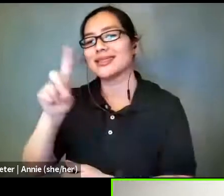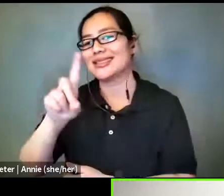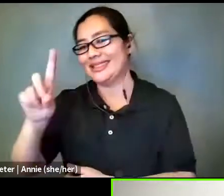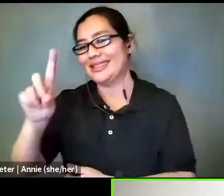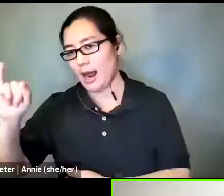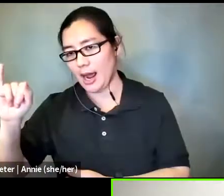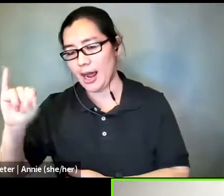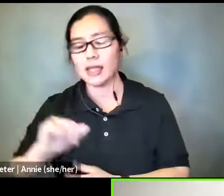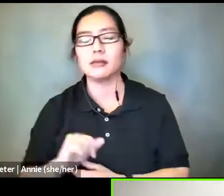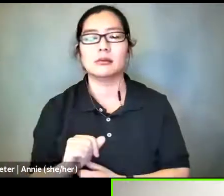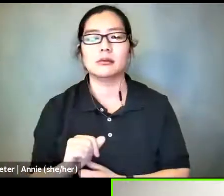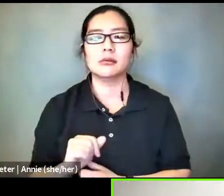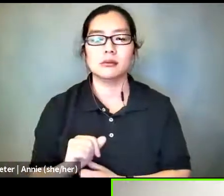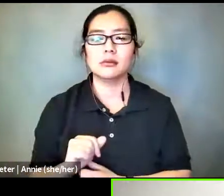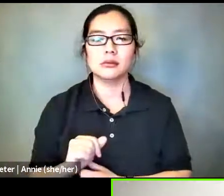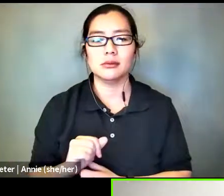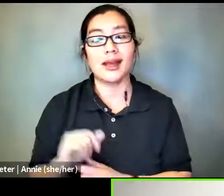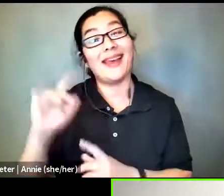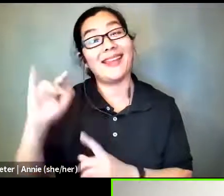it's the way of the future.